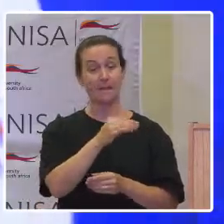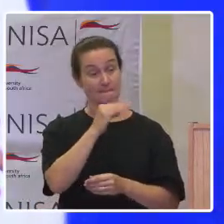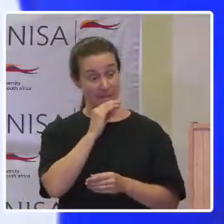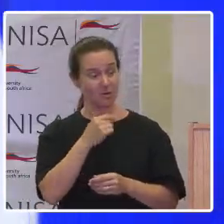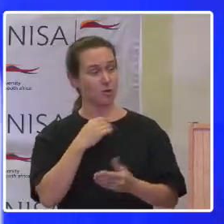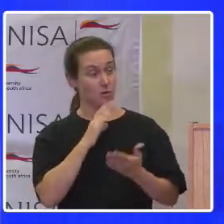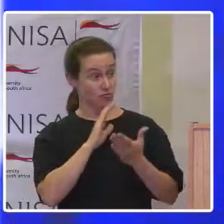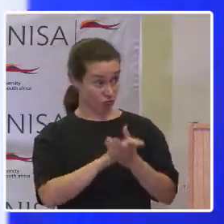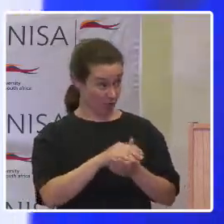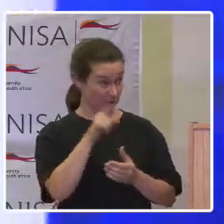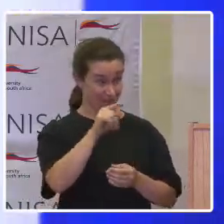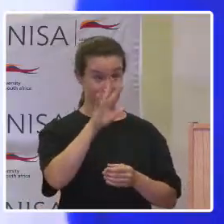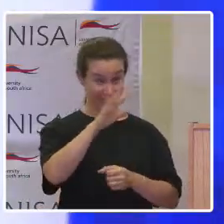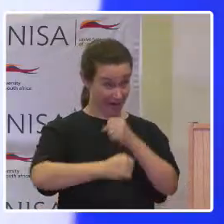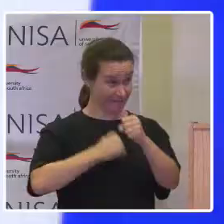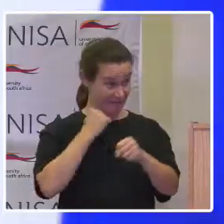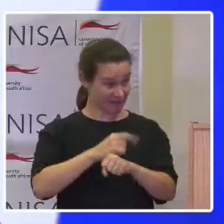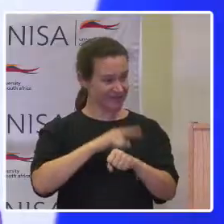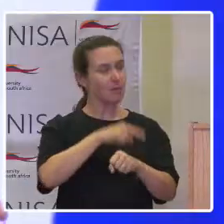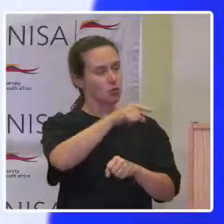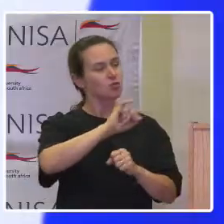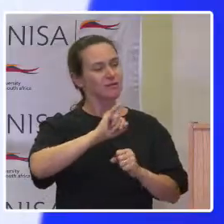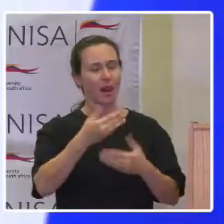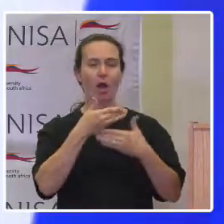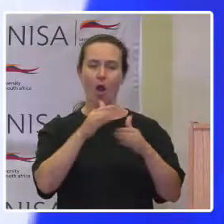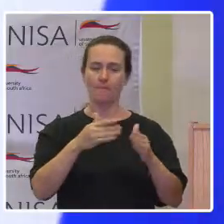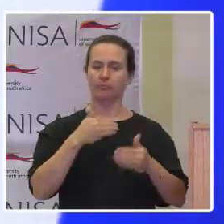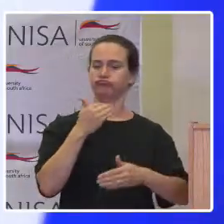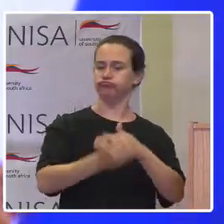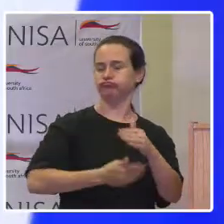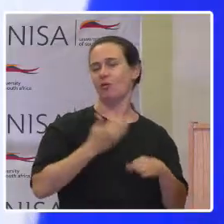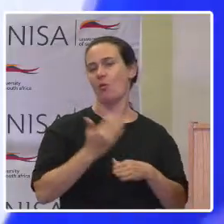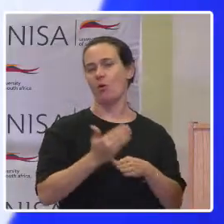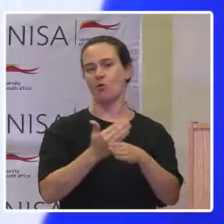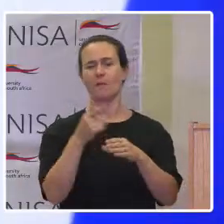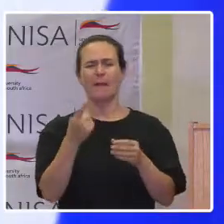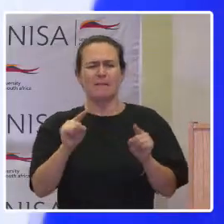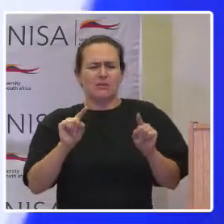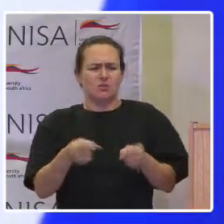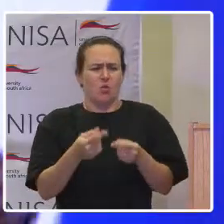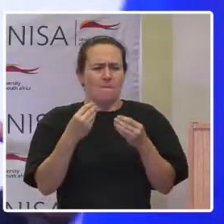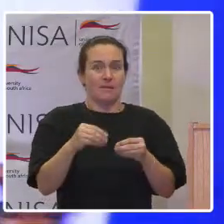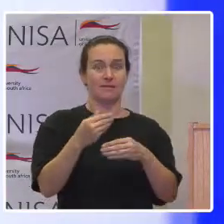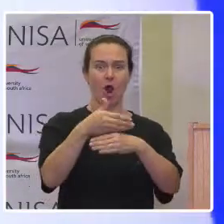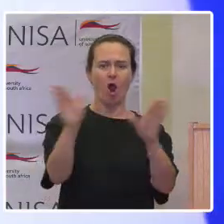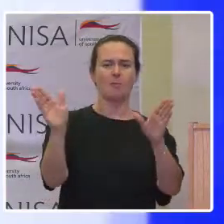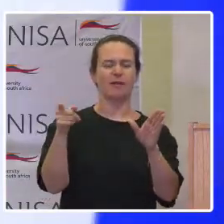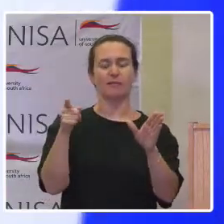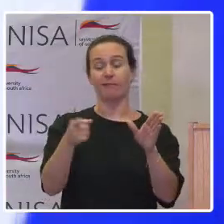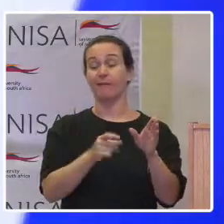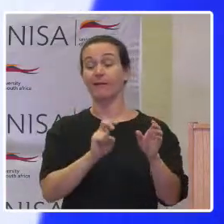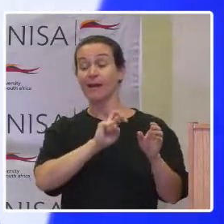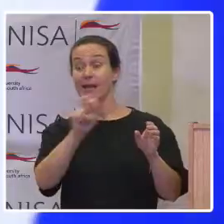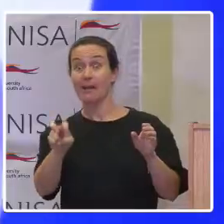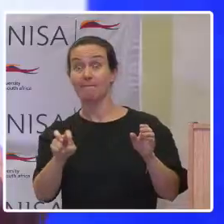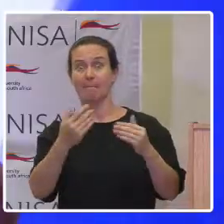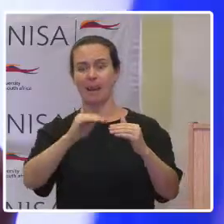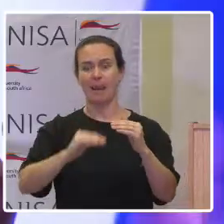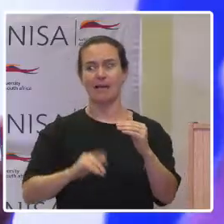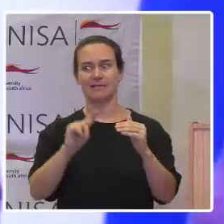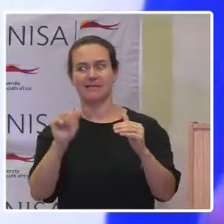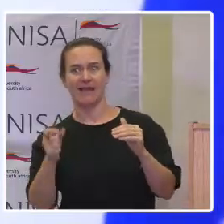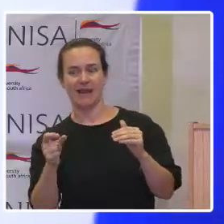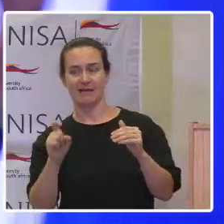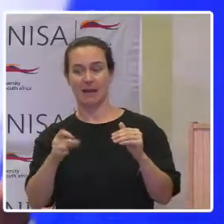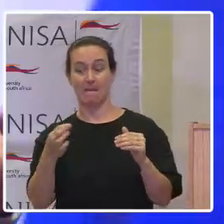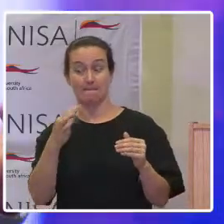this zone for the 5 years, so that you don't have a hit and run kind of situation where a company comes in, sets up, benefit